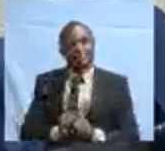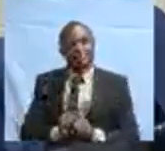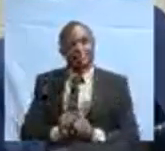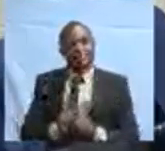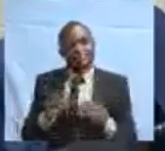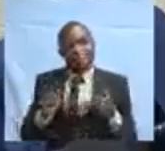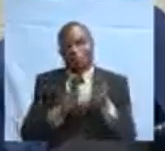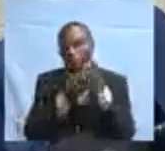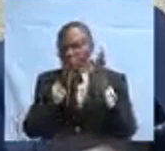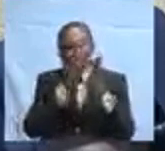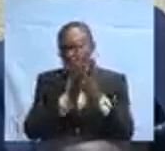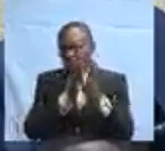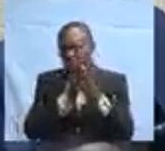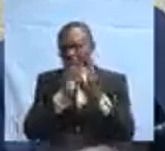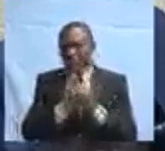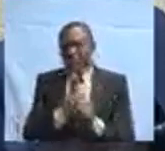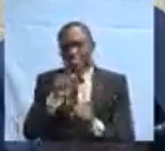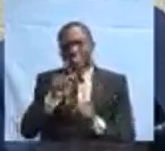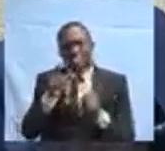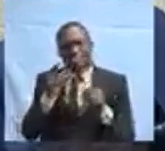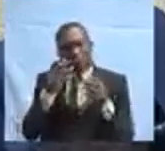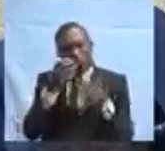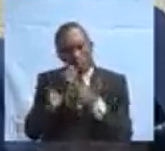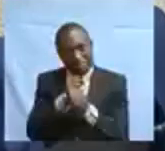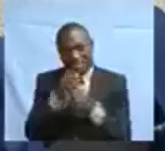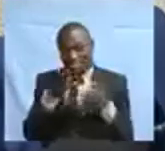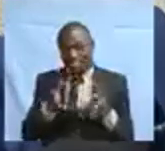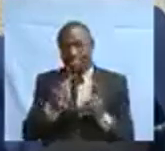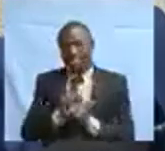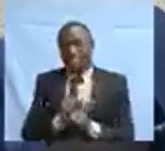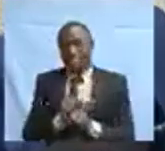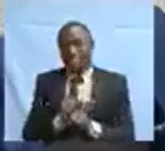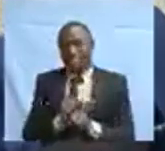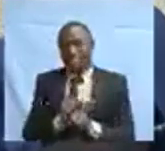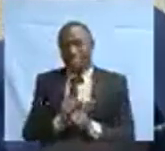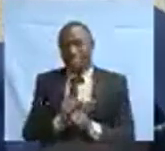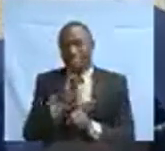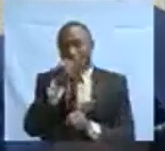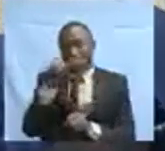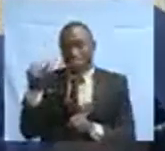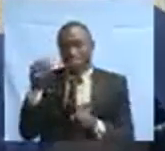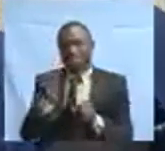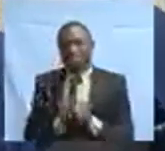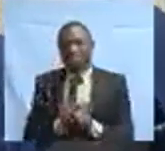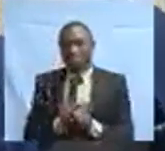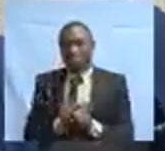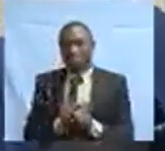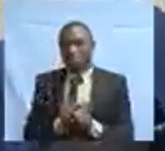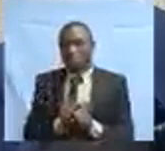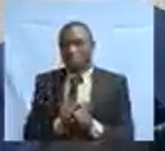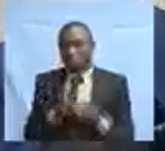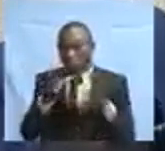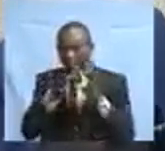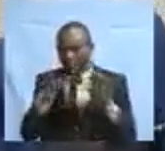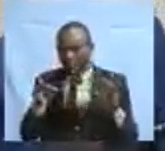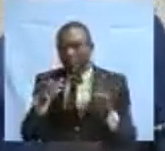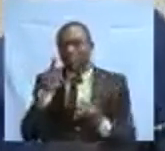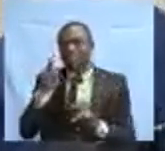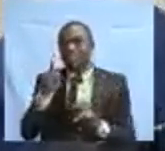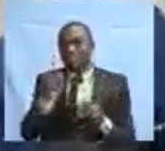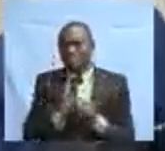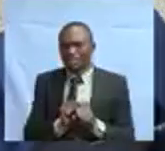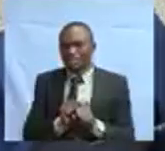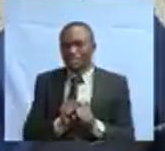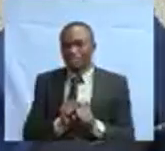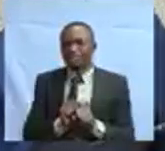The point of order I'm trying to make here is the substance of the insinuations that he seems